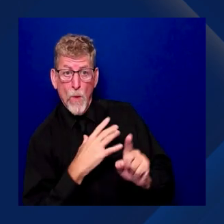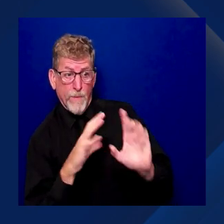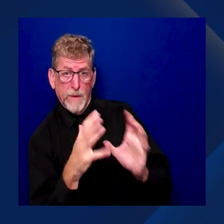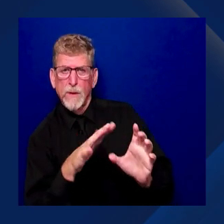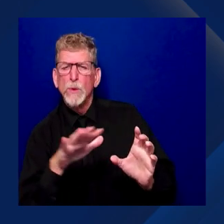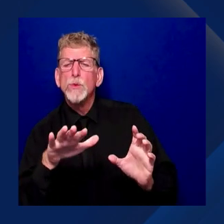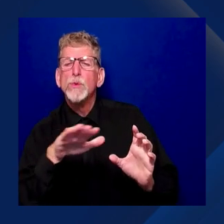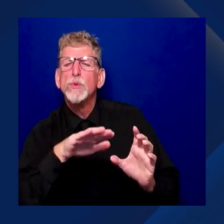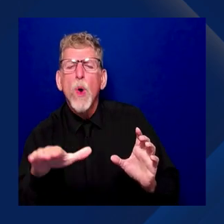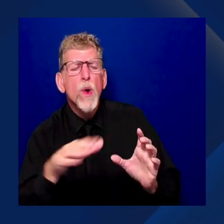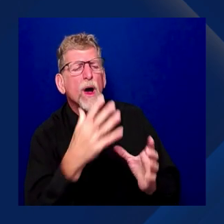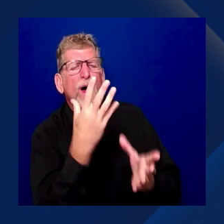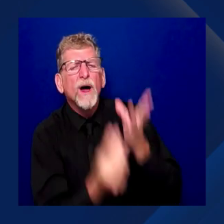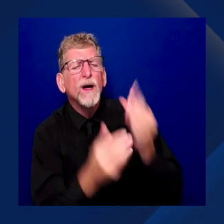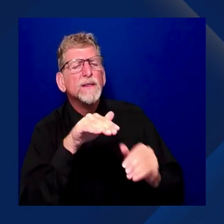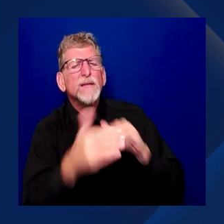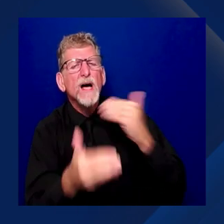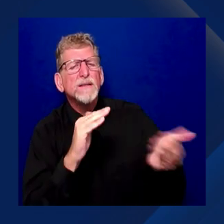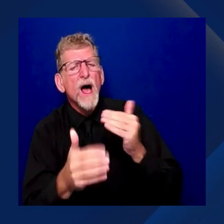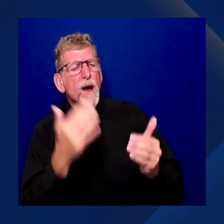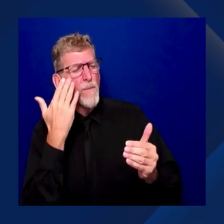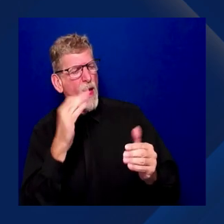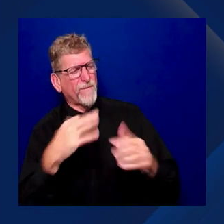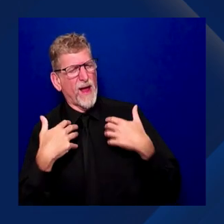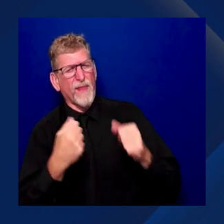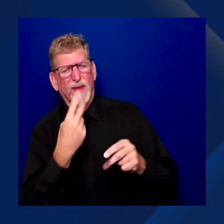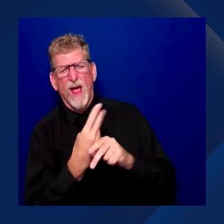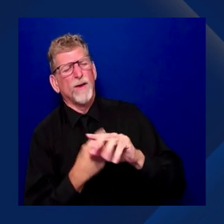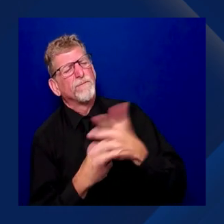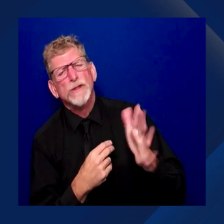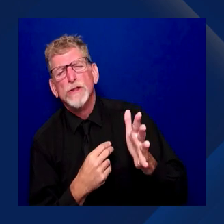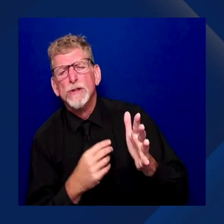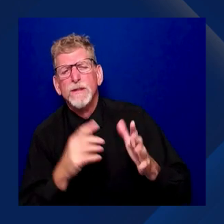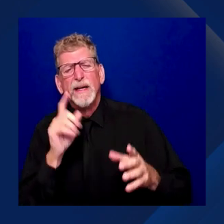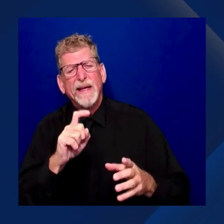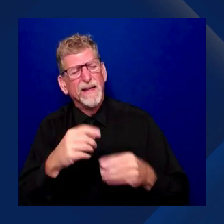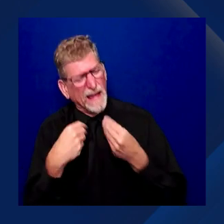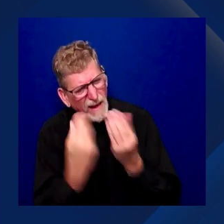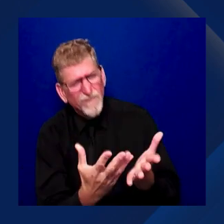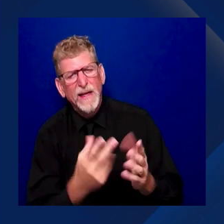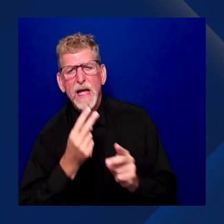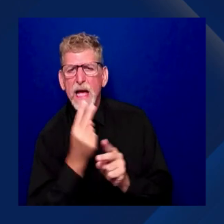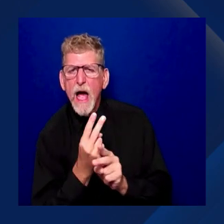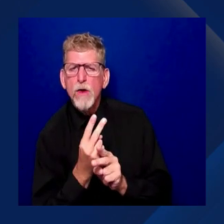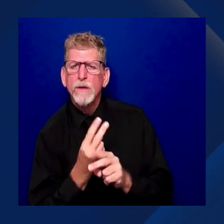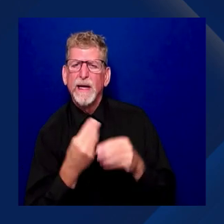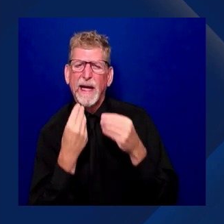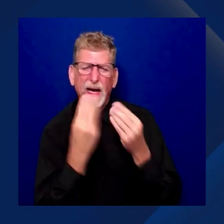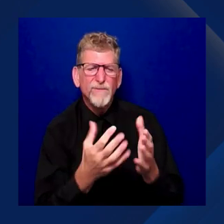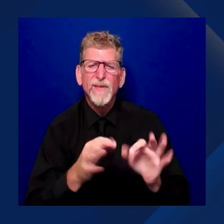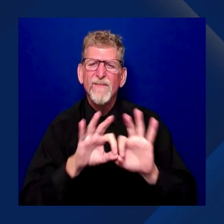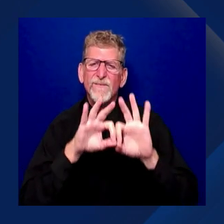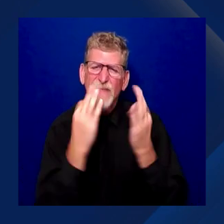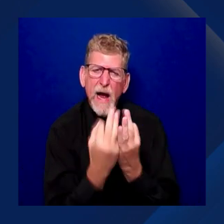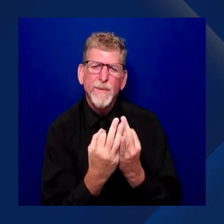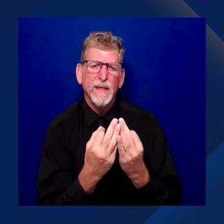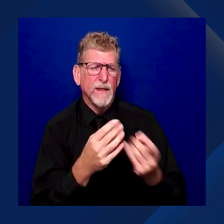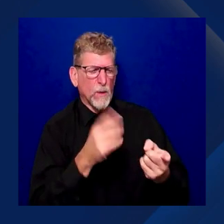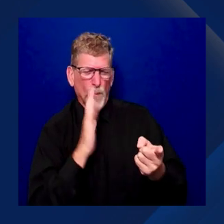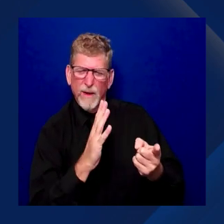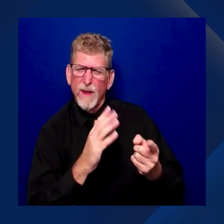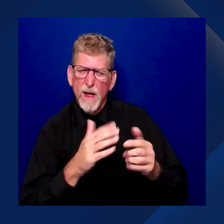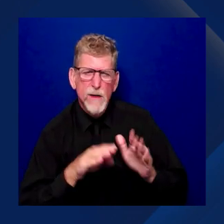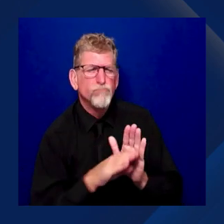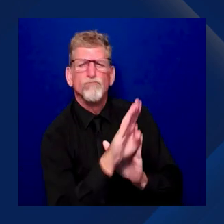their families can thrive. But in order to get us there, we need comprehensive solutions like the Black Maternal